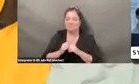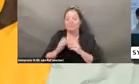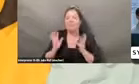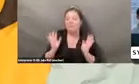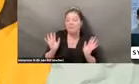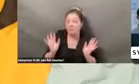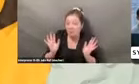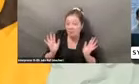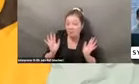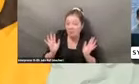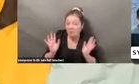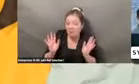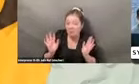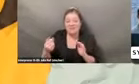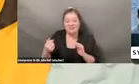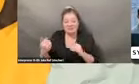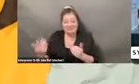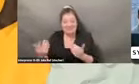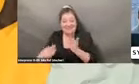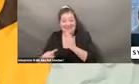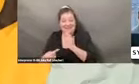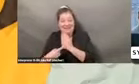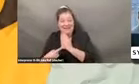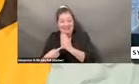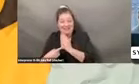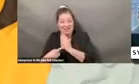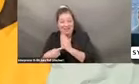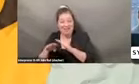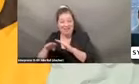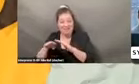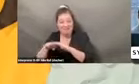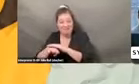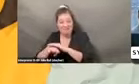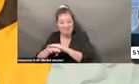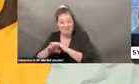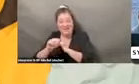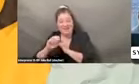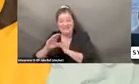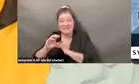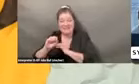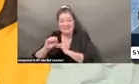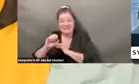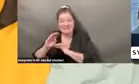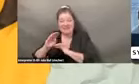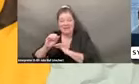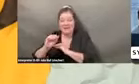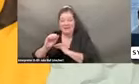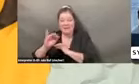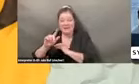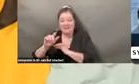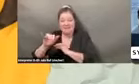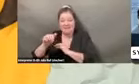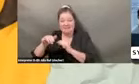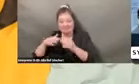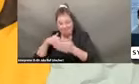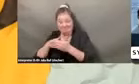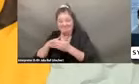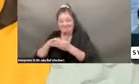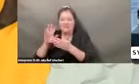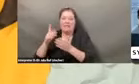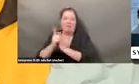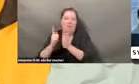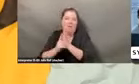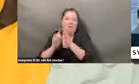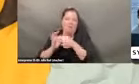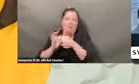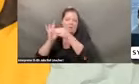about technical accessibility, then very probably it is part of the legislation. If it's about